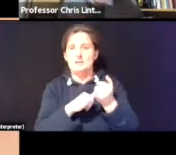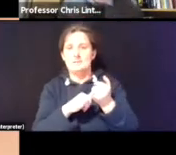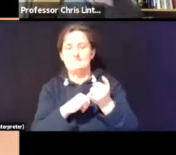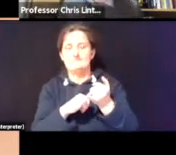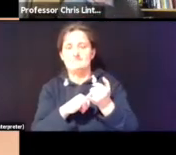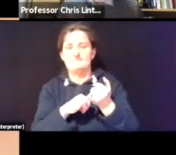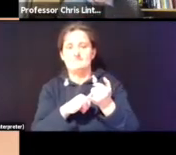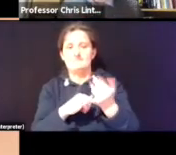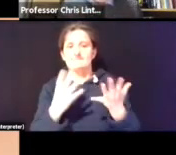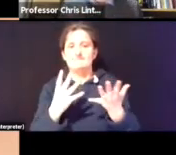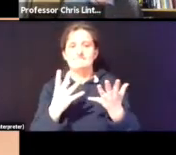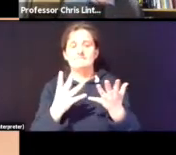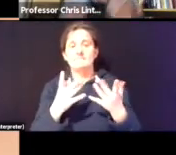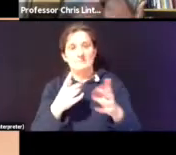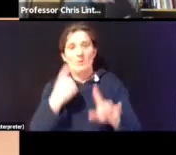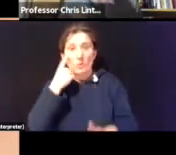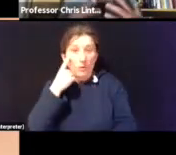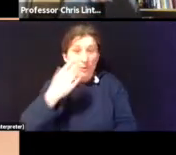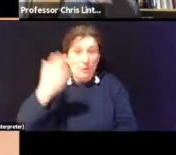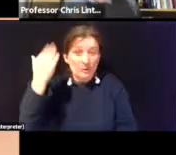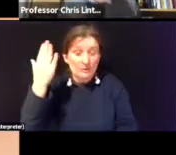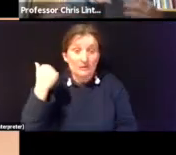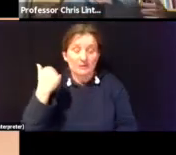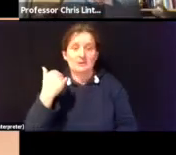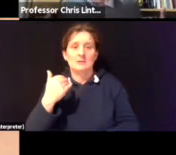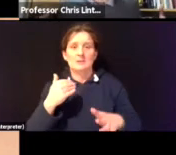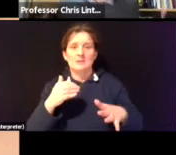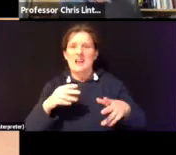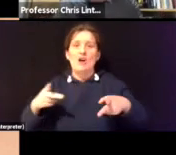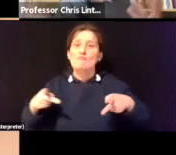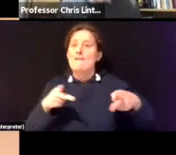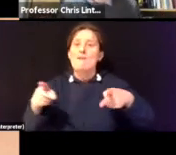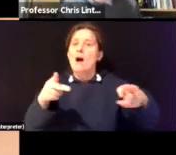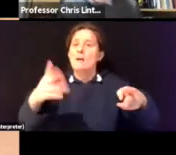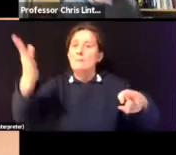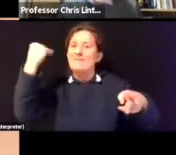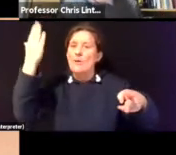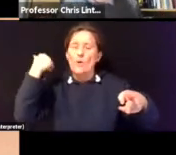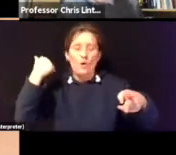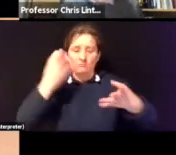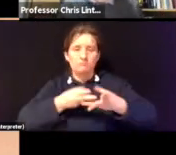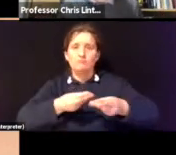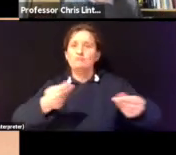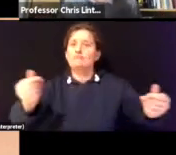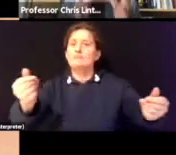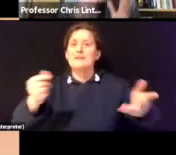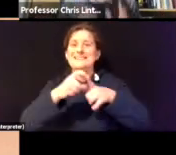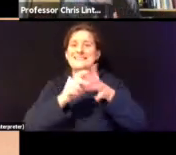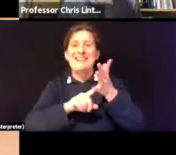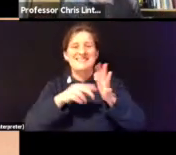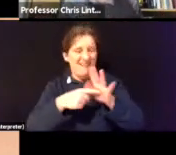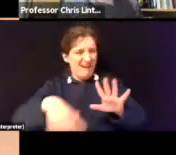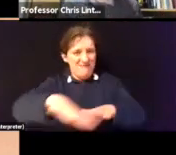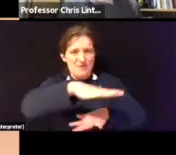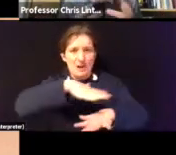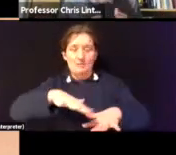to have been once upon a time a river delta, the place where a river flows into the sea. And it's going